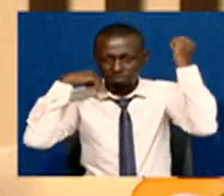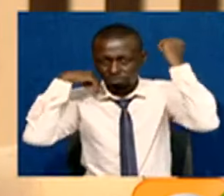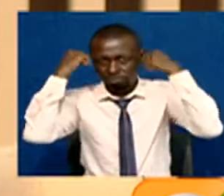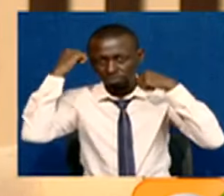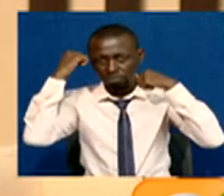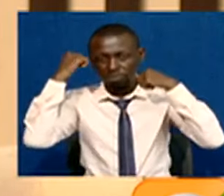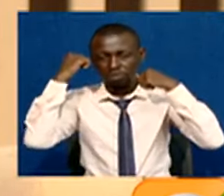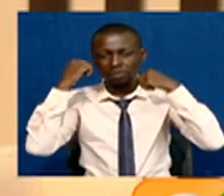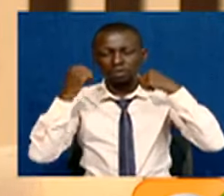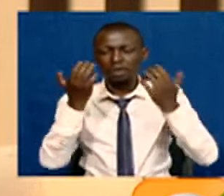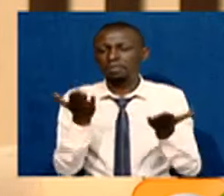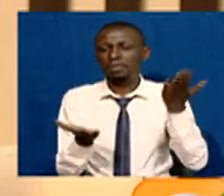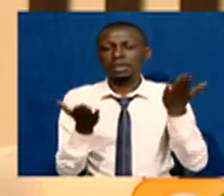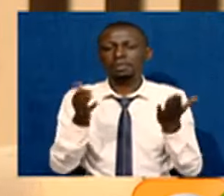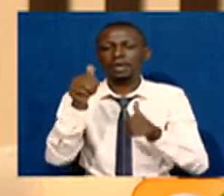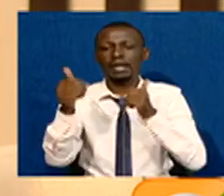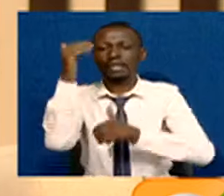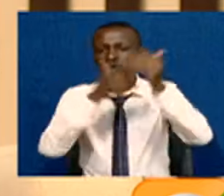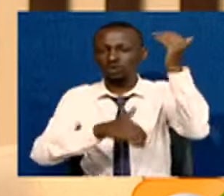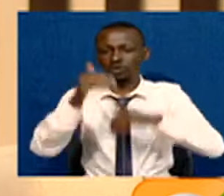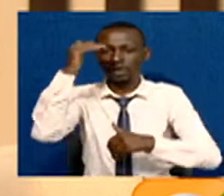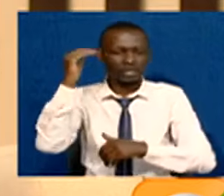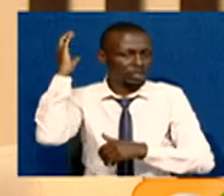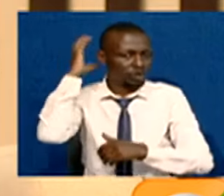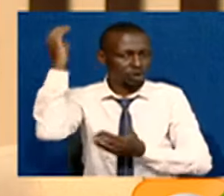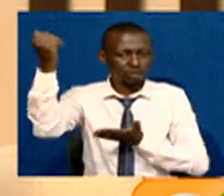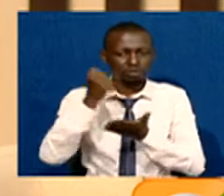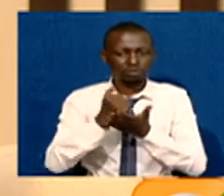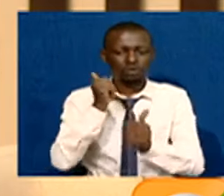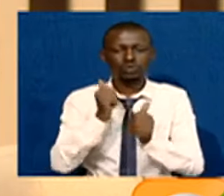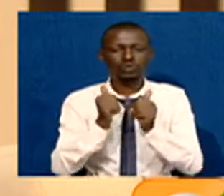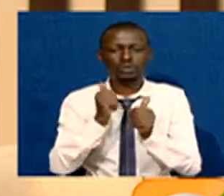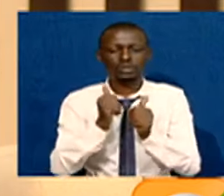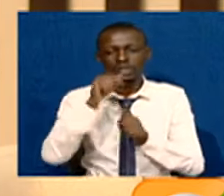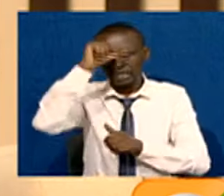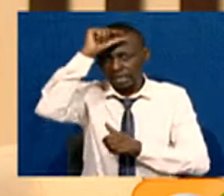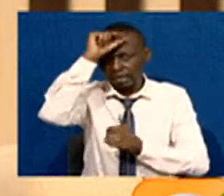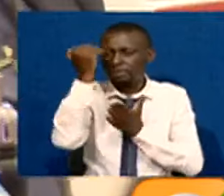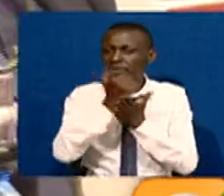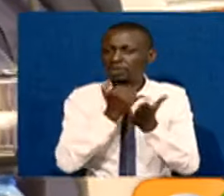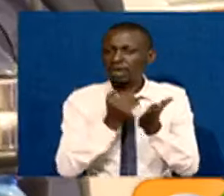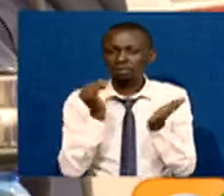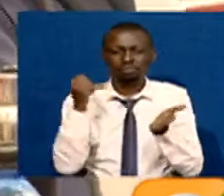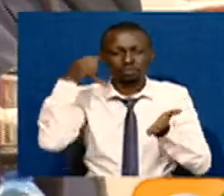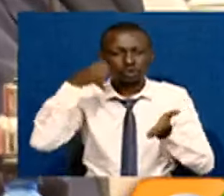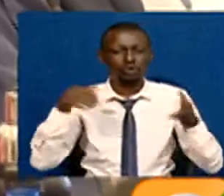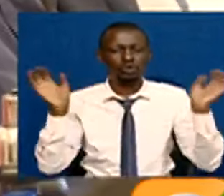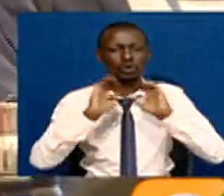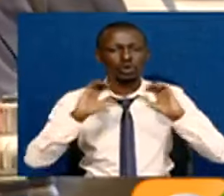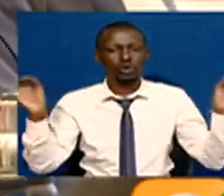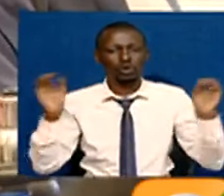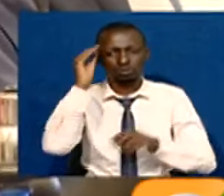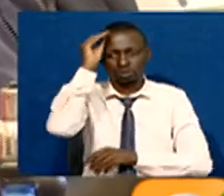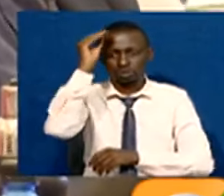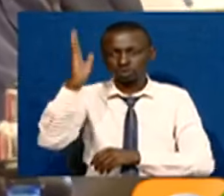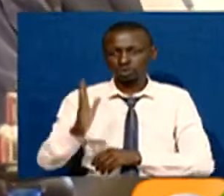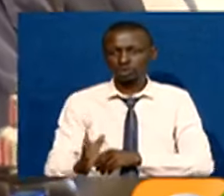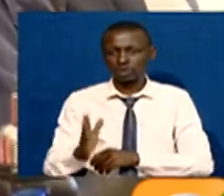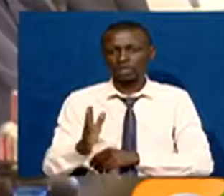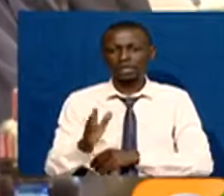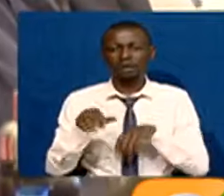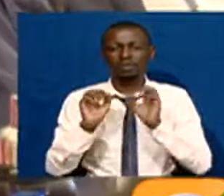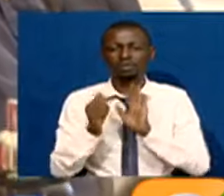to join other universities and colleges that are not under the government program. The students placed representing a drop in